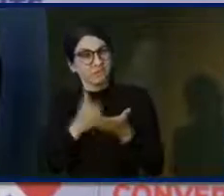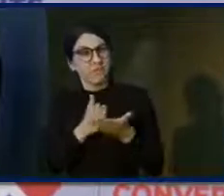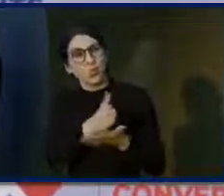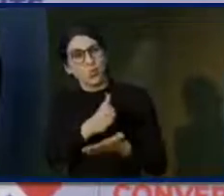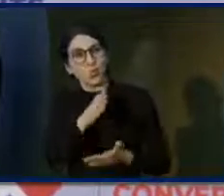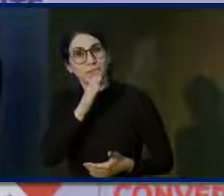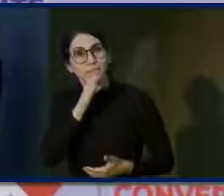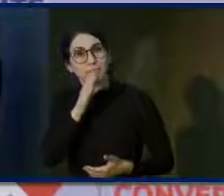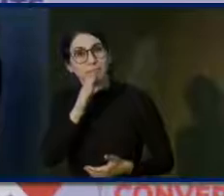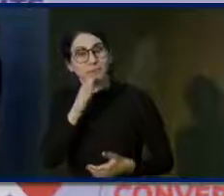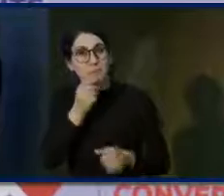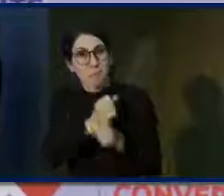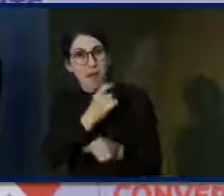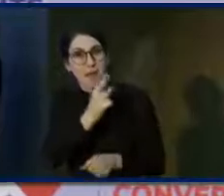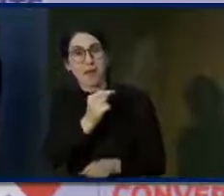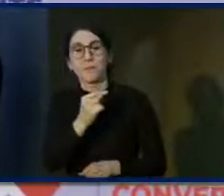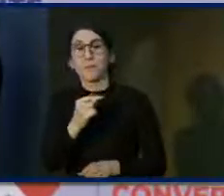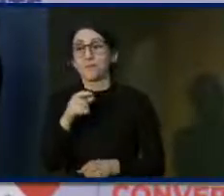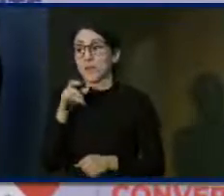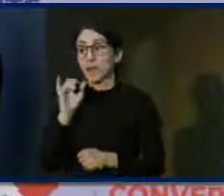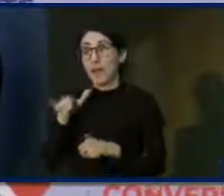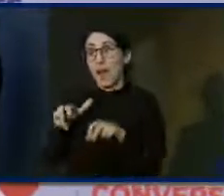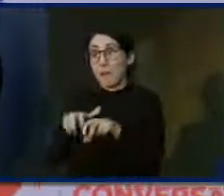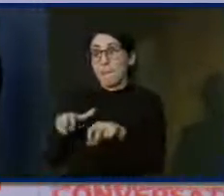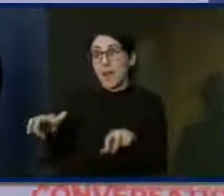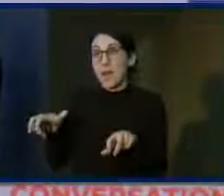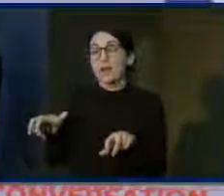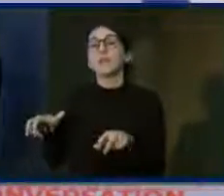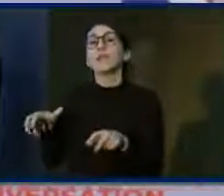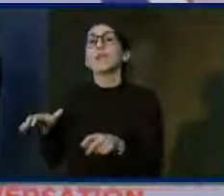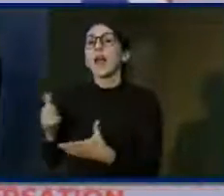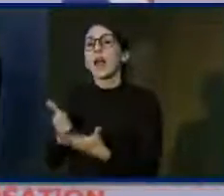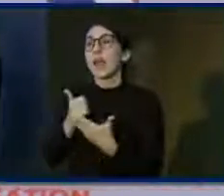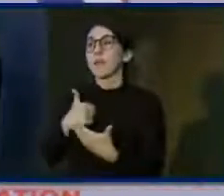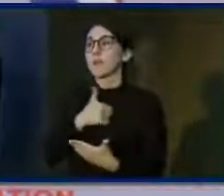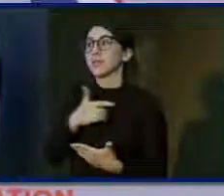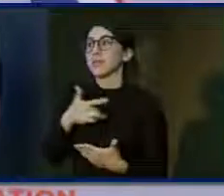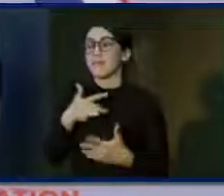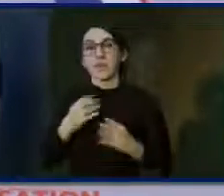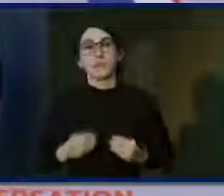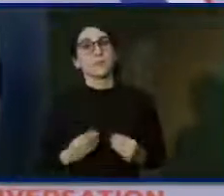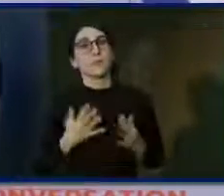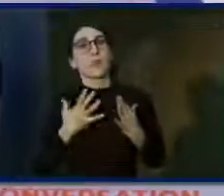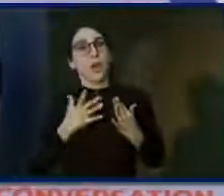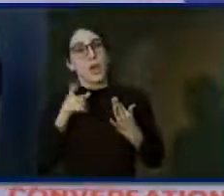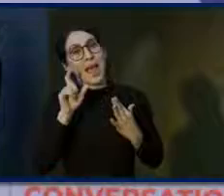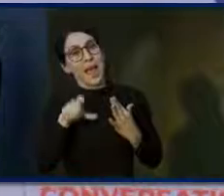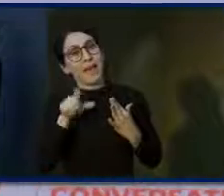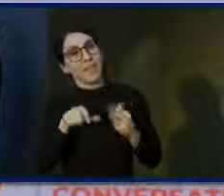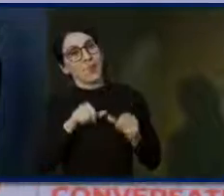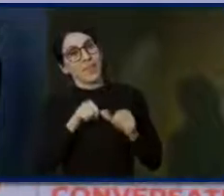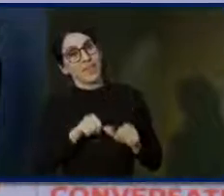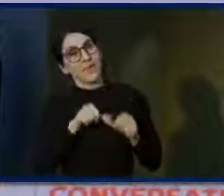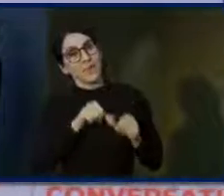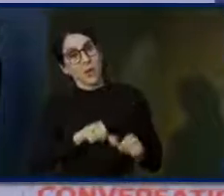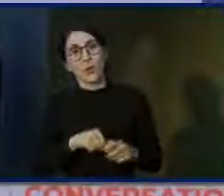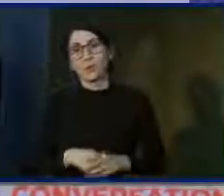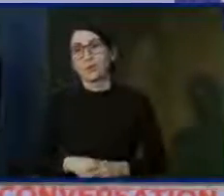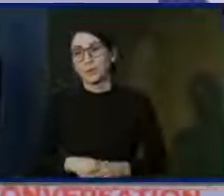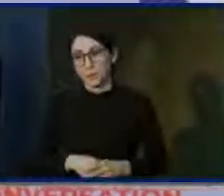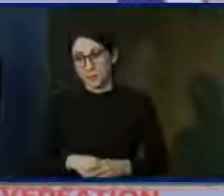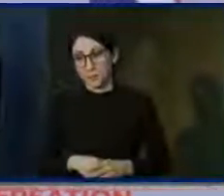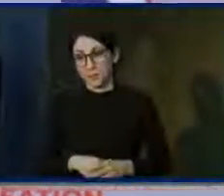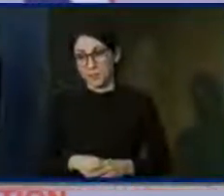was a way of inspiring us to show that we really do need to keep going. So with that, we're going to ask you